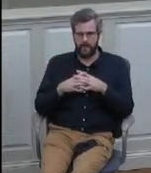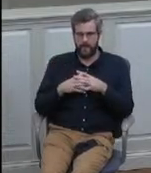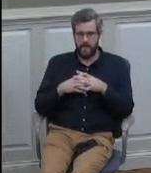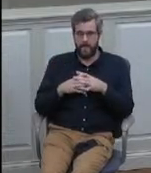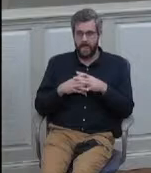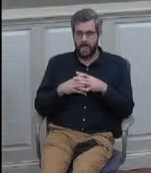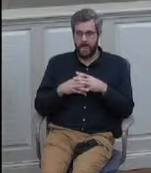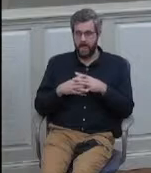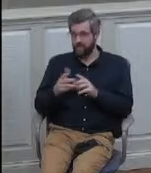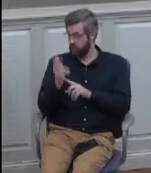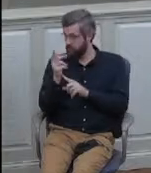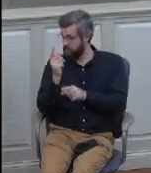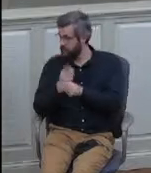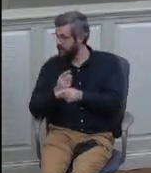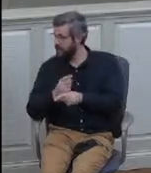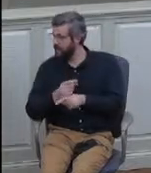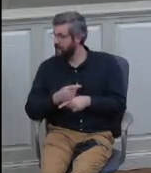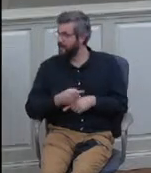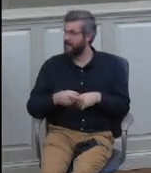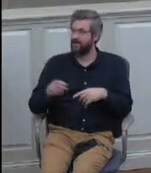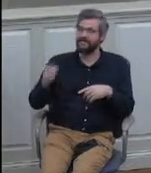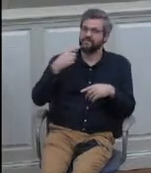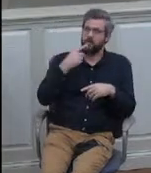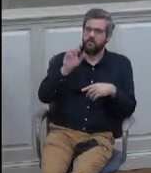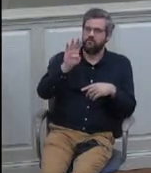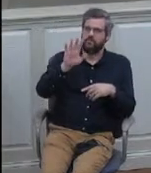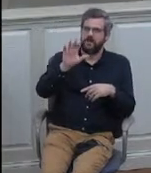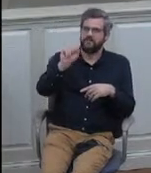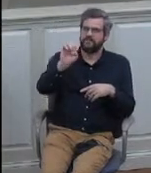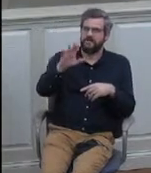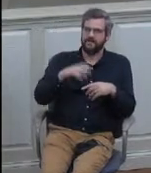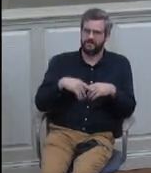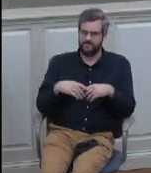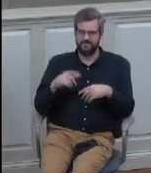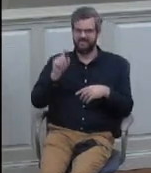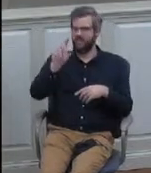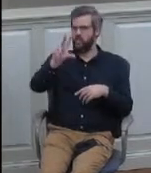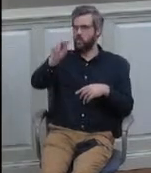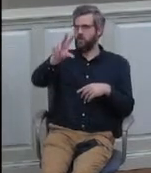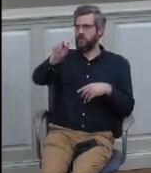He gets 3 minutes, isn't it? Yeah, 45 seconds. 45. I only need 30,